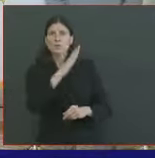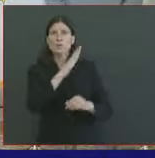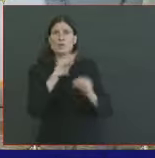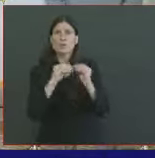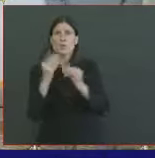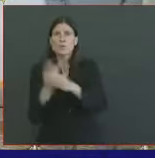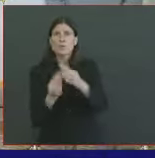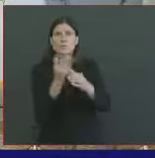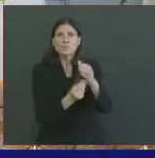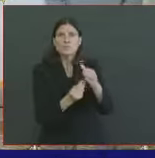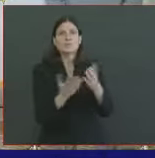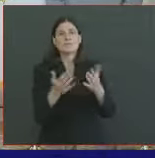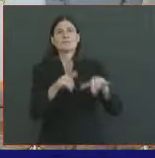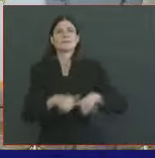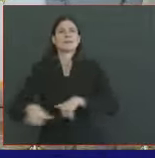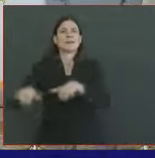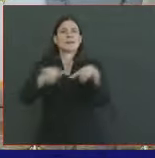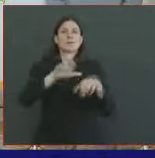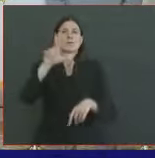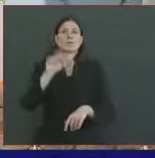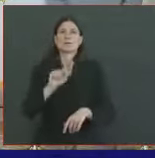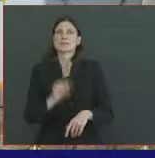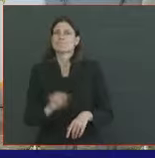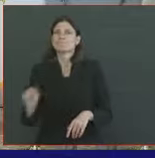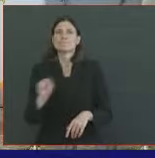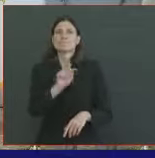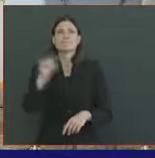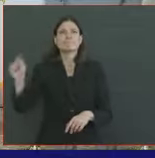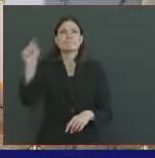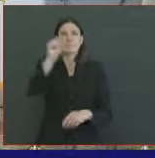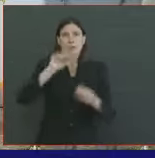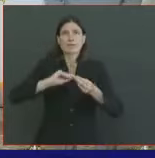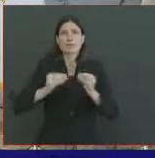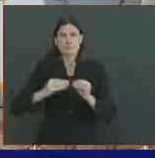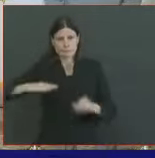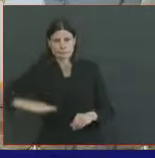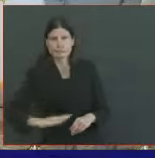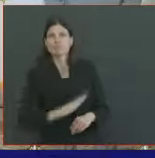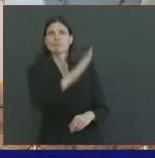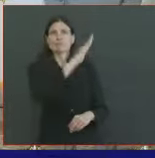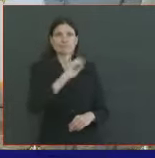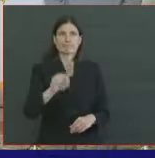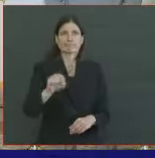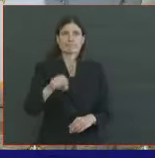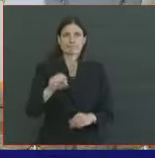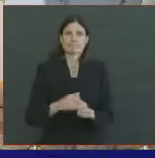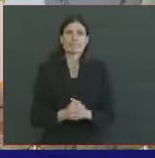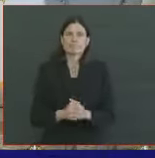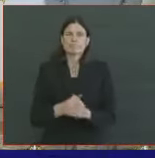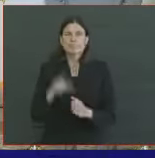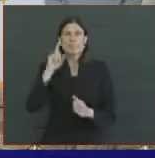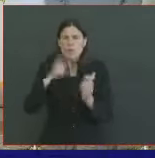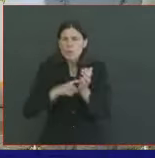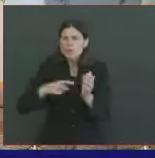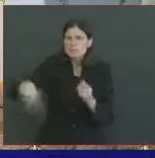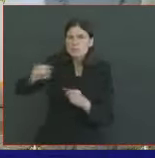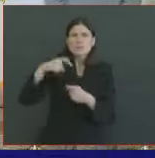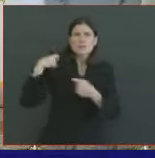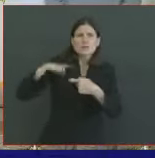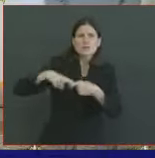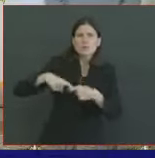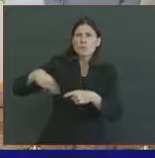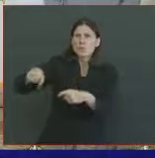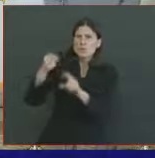is going on in these communities such that there would be such a high preponderance of the